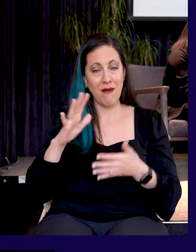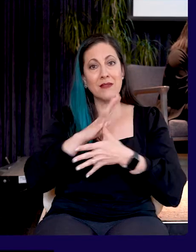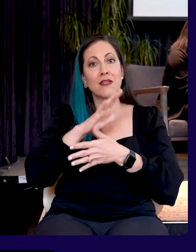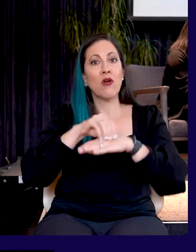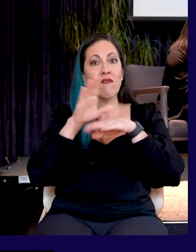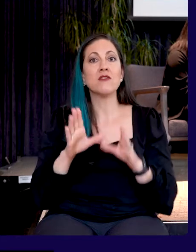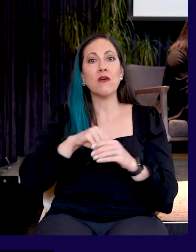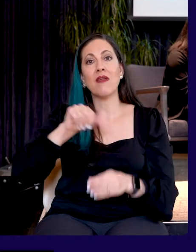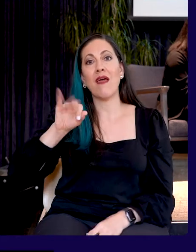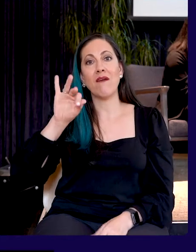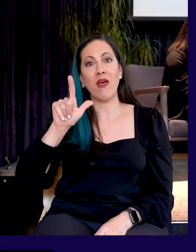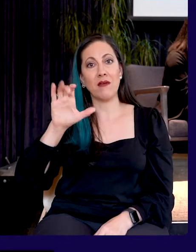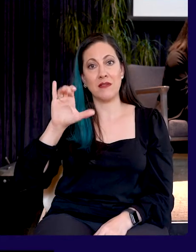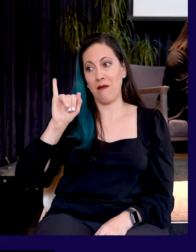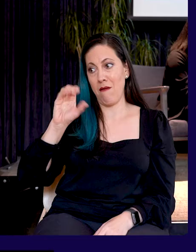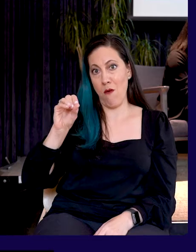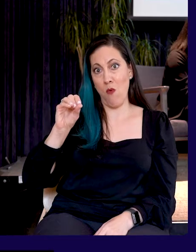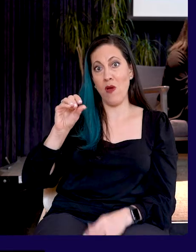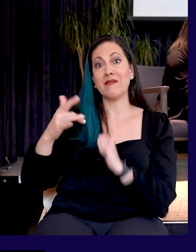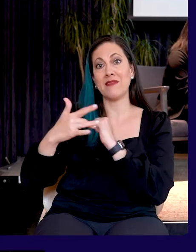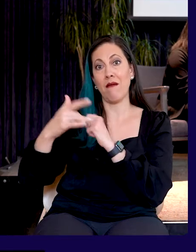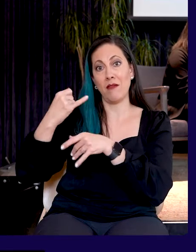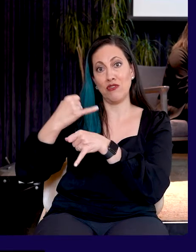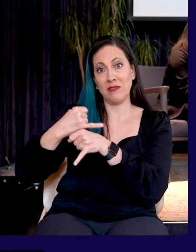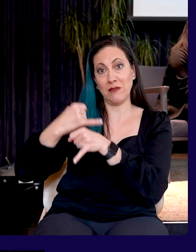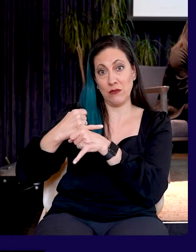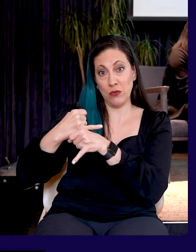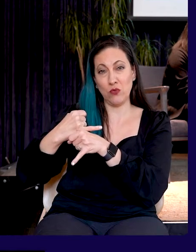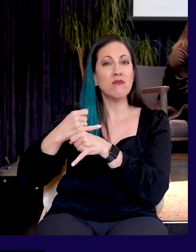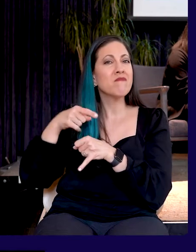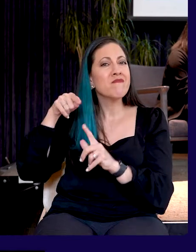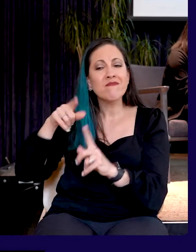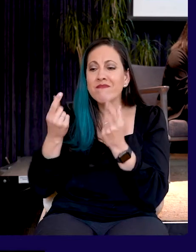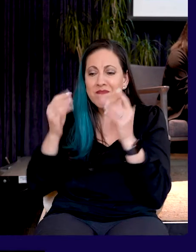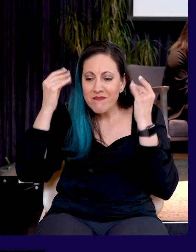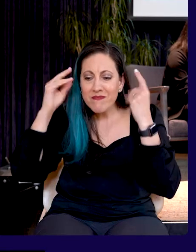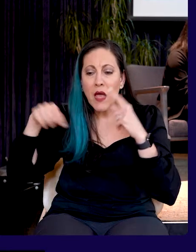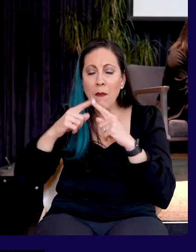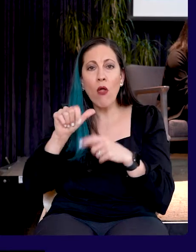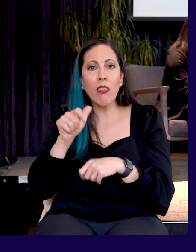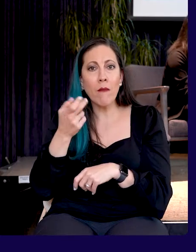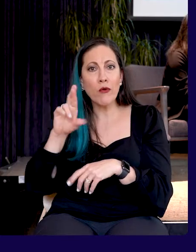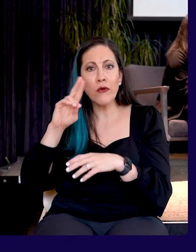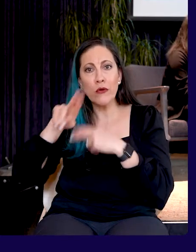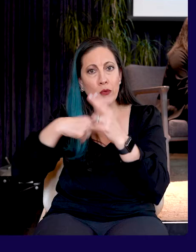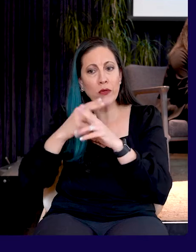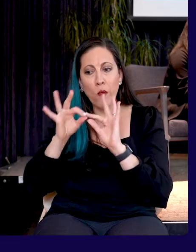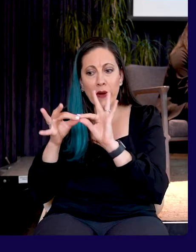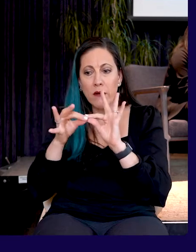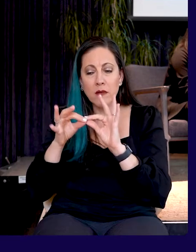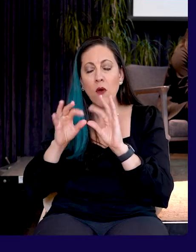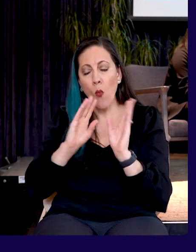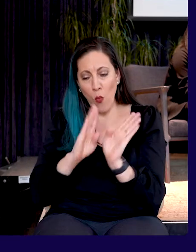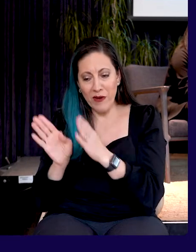the AFL-CIO Technology Institute, which is the think tank for labor union organization representing